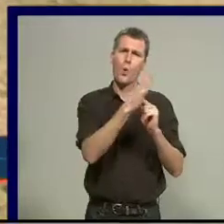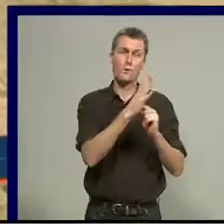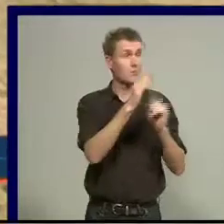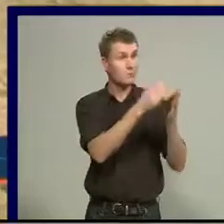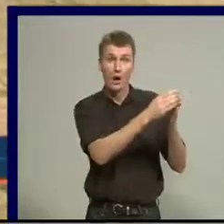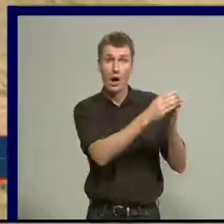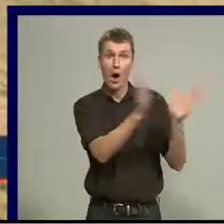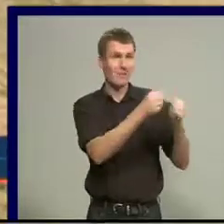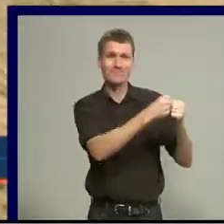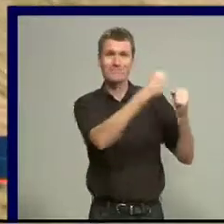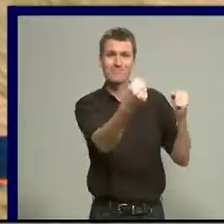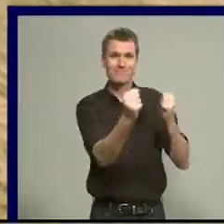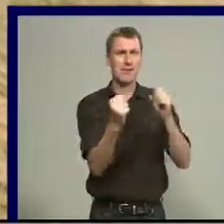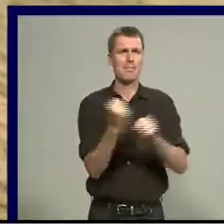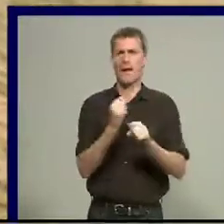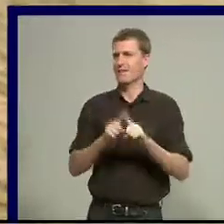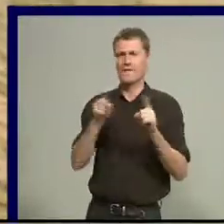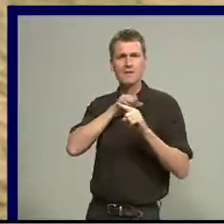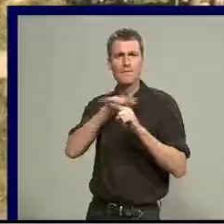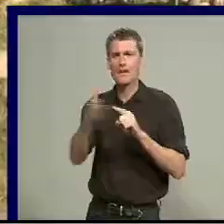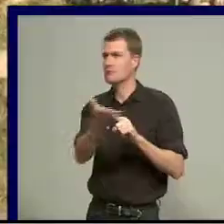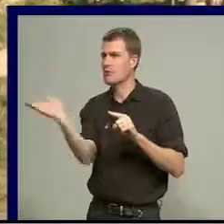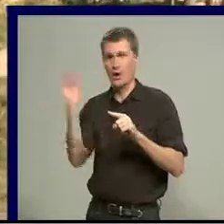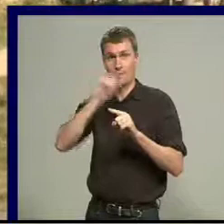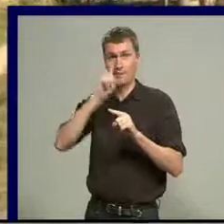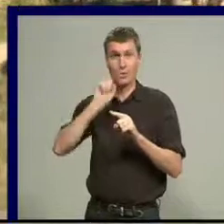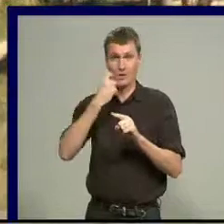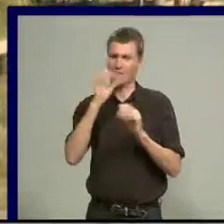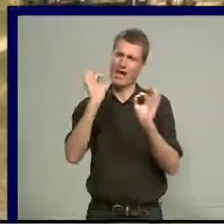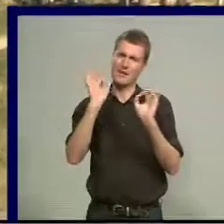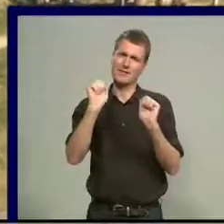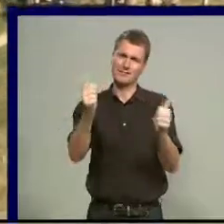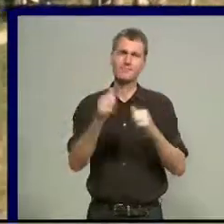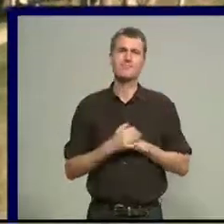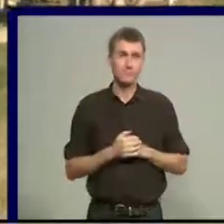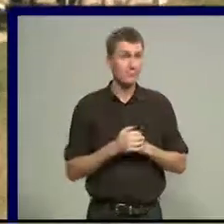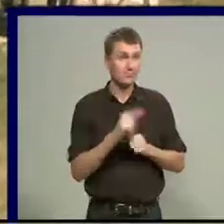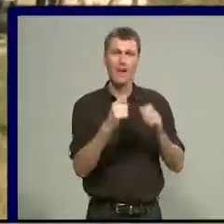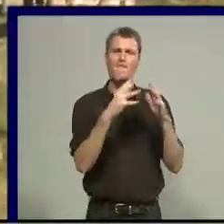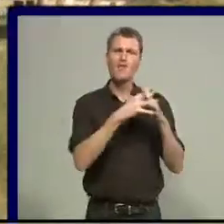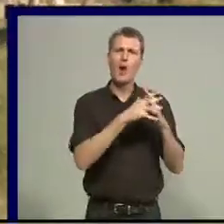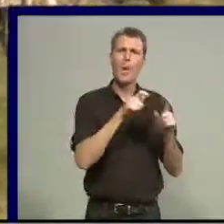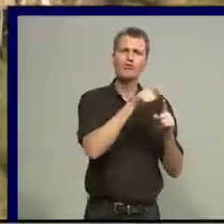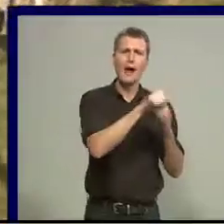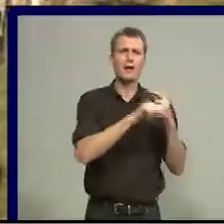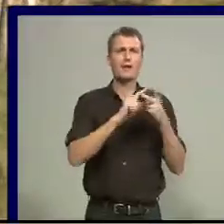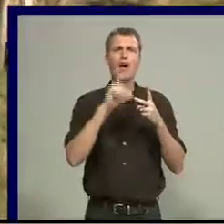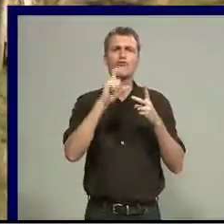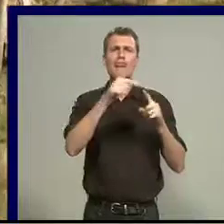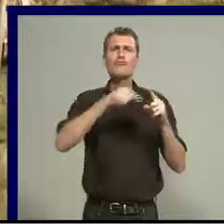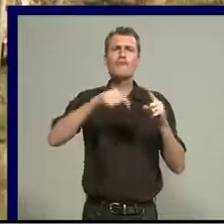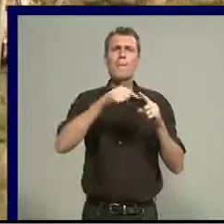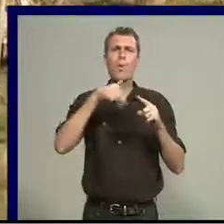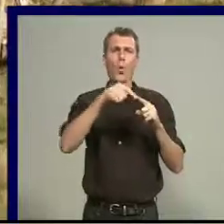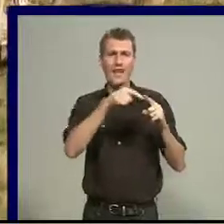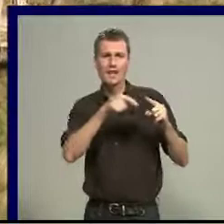Hills open, is going to make a real difference to a lot of people. It's fantastic. Tracks reopening include Whakaropo, part of the Crater Rim walking